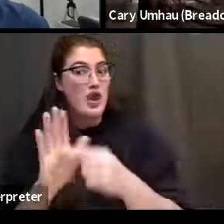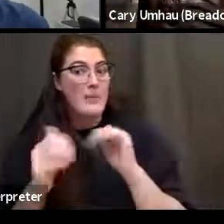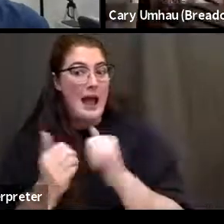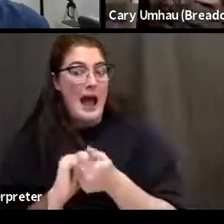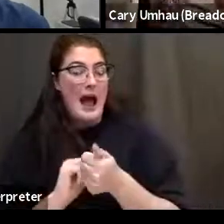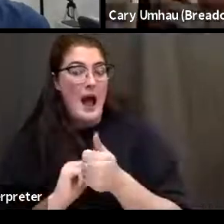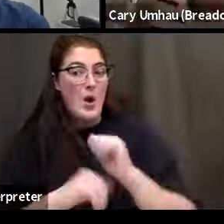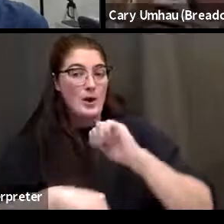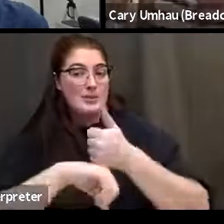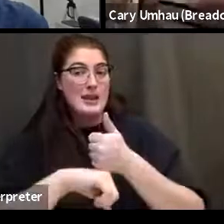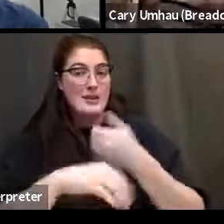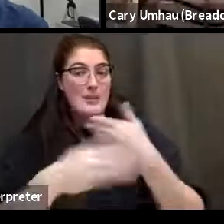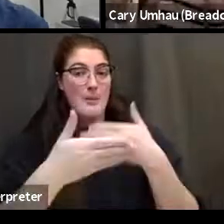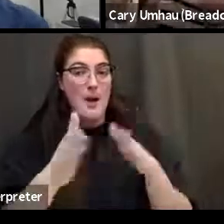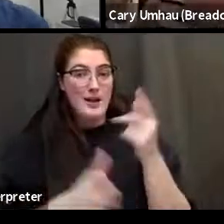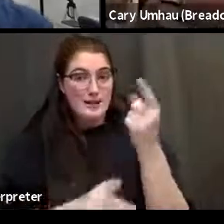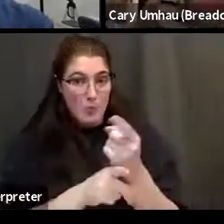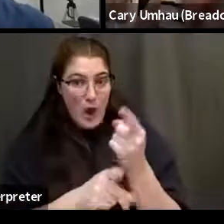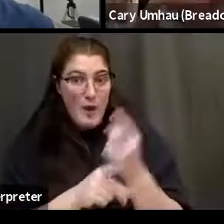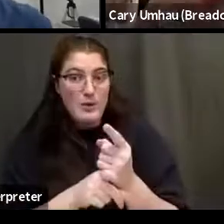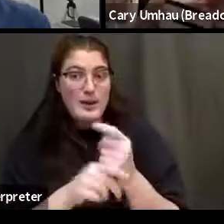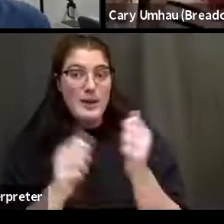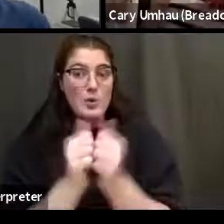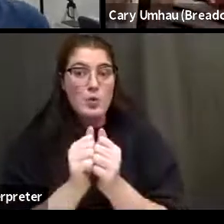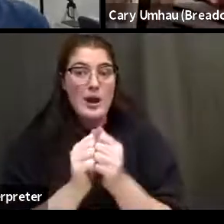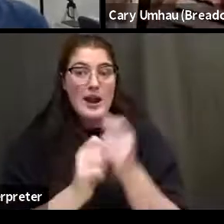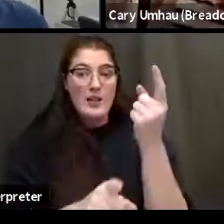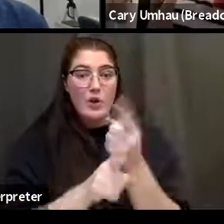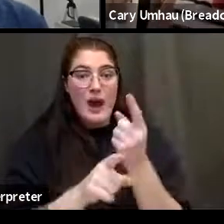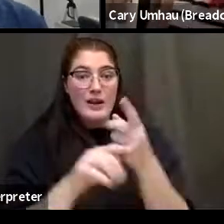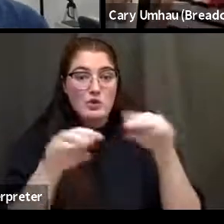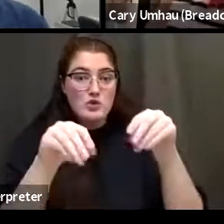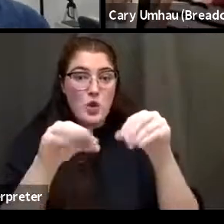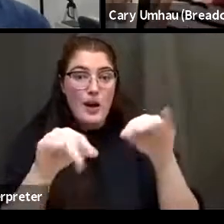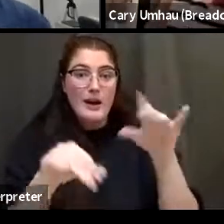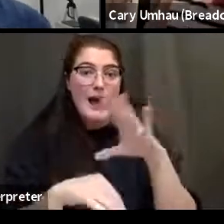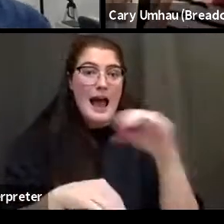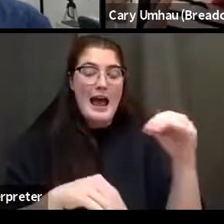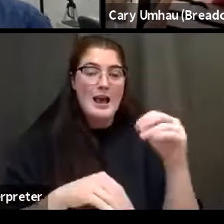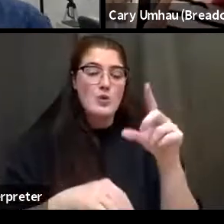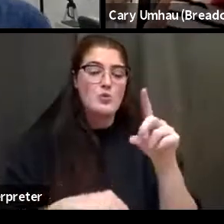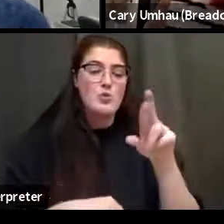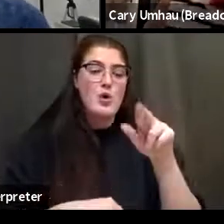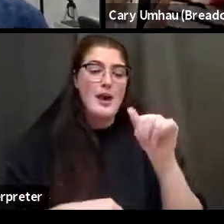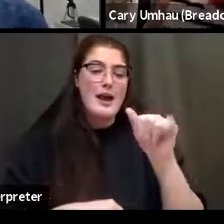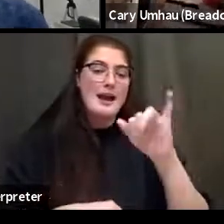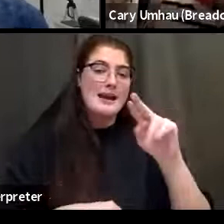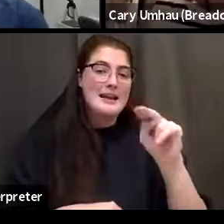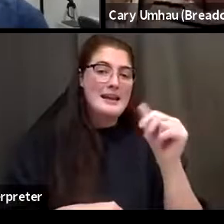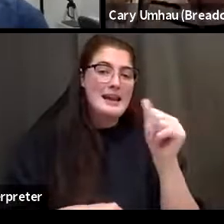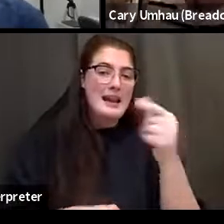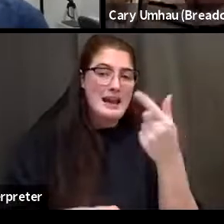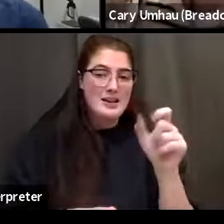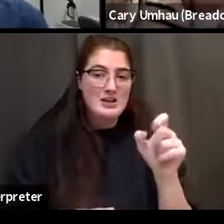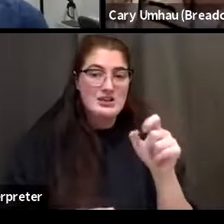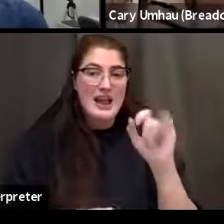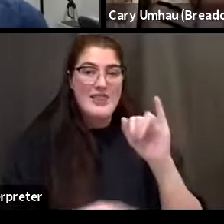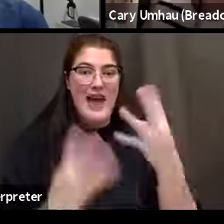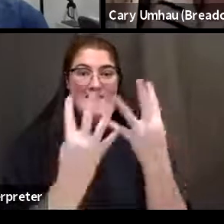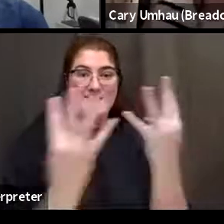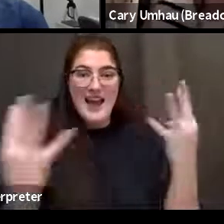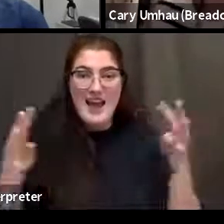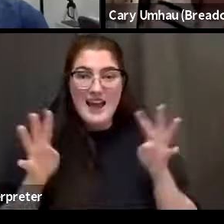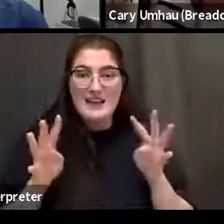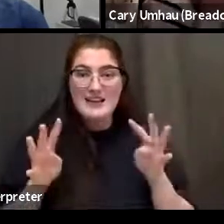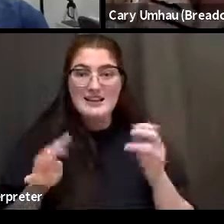the boxes properly with the correct soil and drainage. We told them that that fence, see, if y'all got